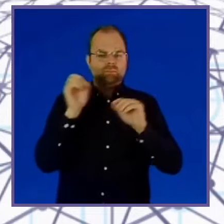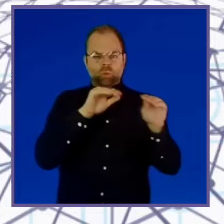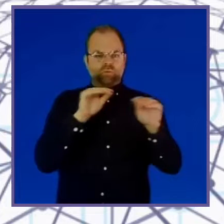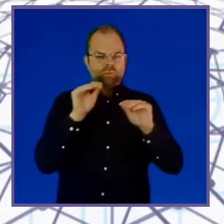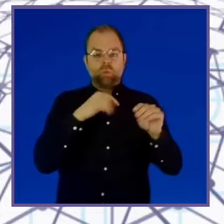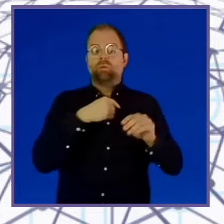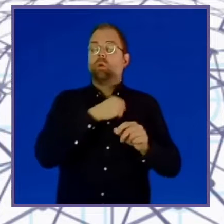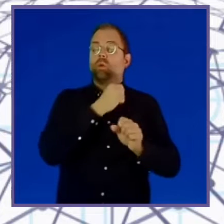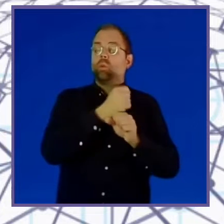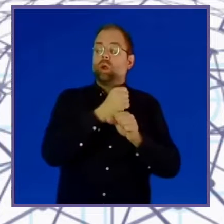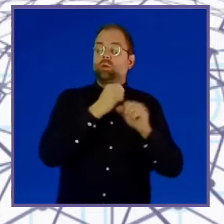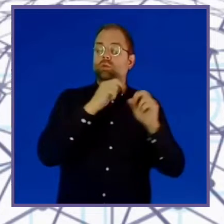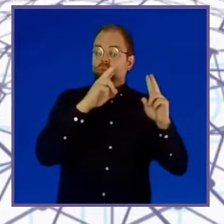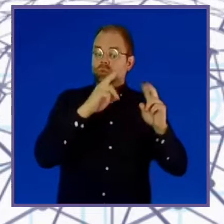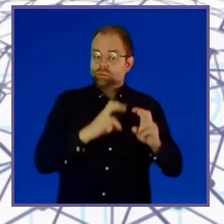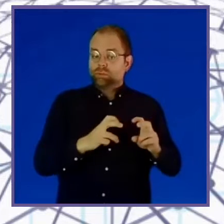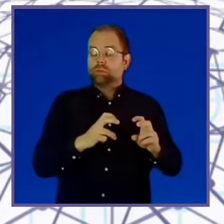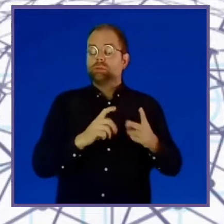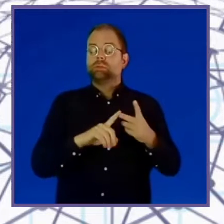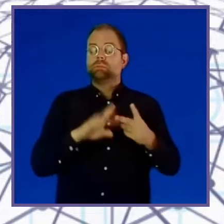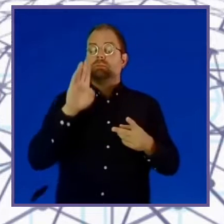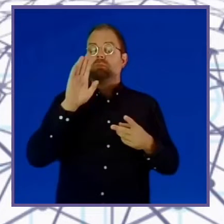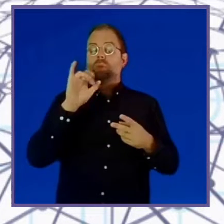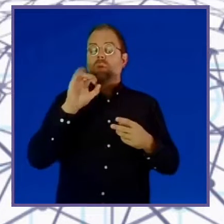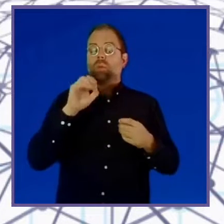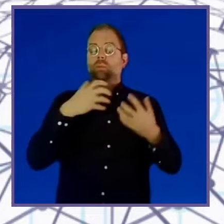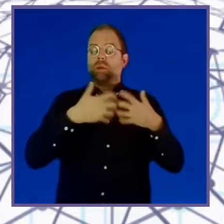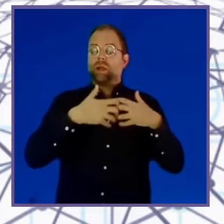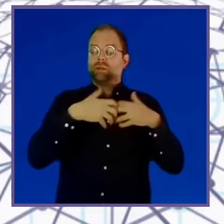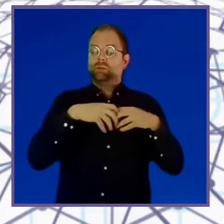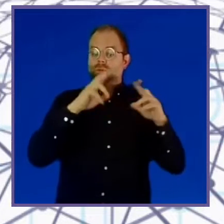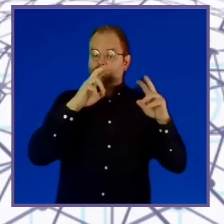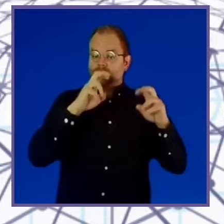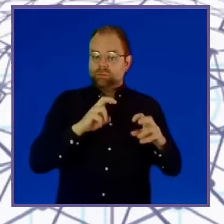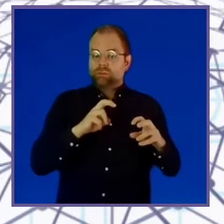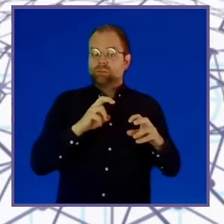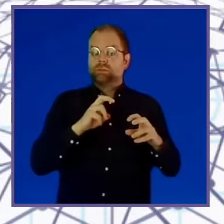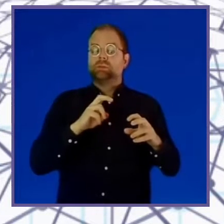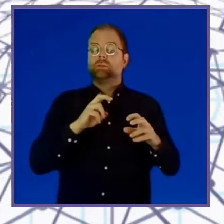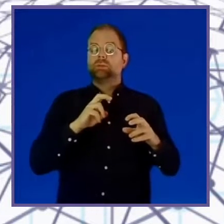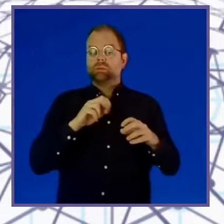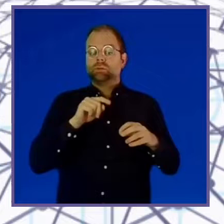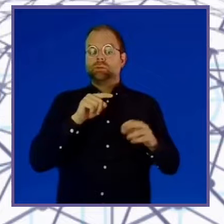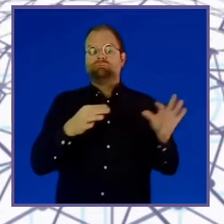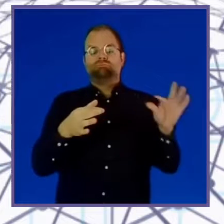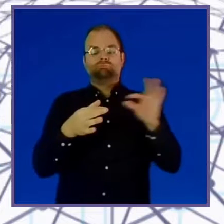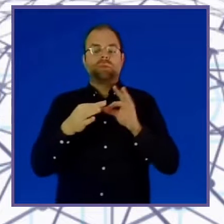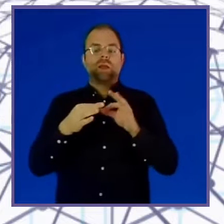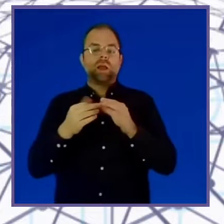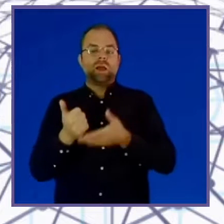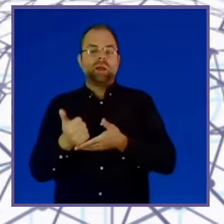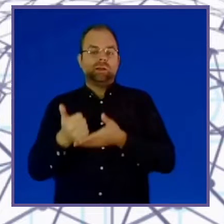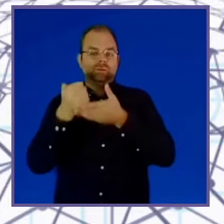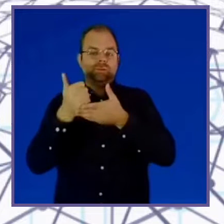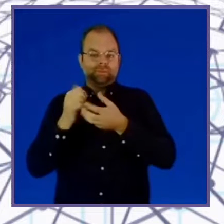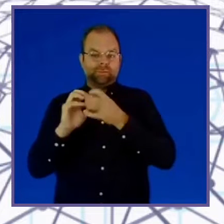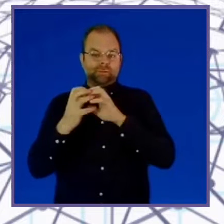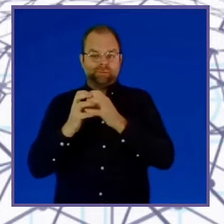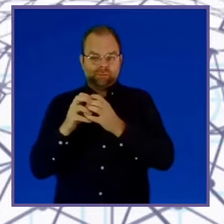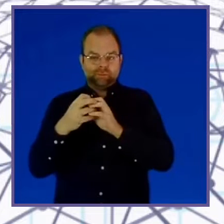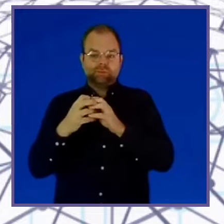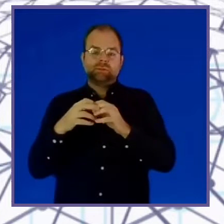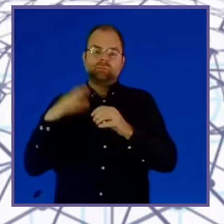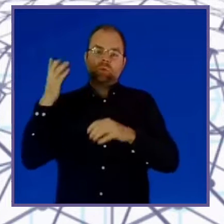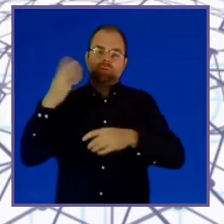So when I came back to India, I was quite disheartened to find that in the 15 years that I had been away,